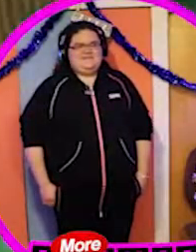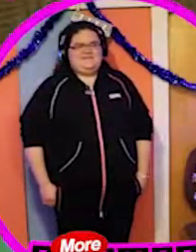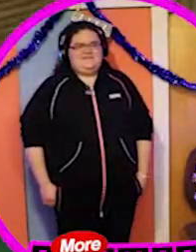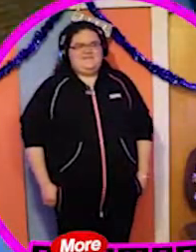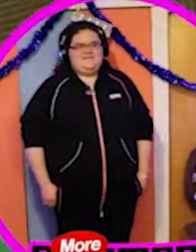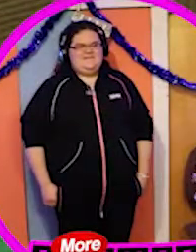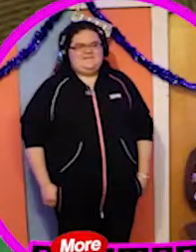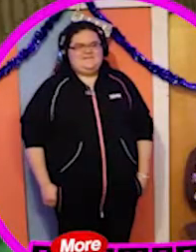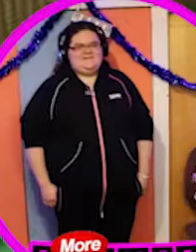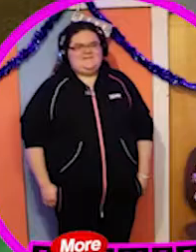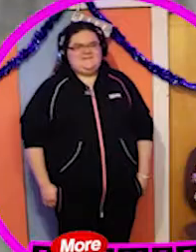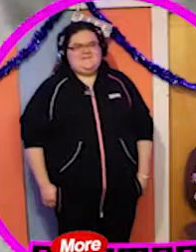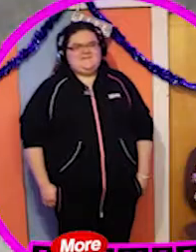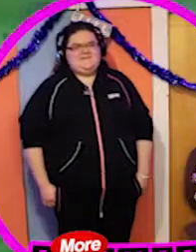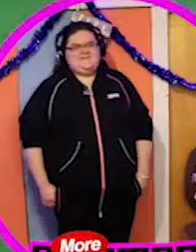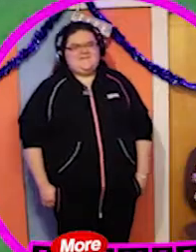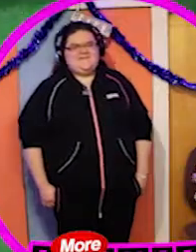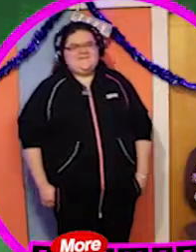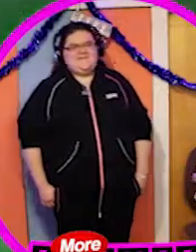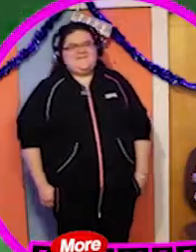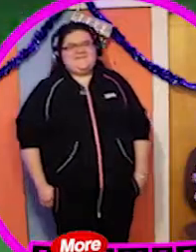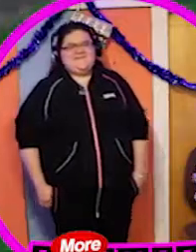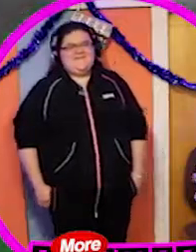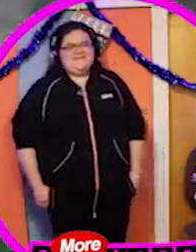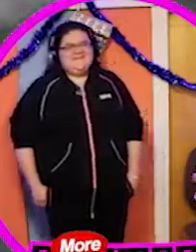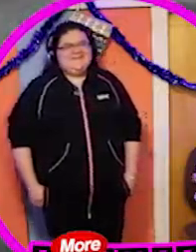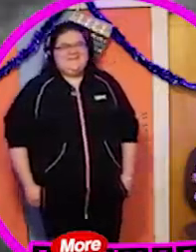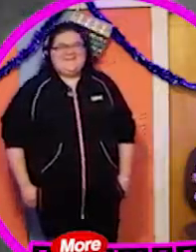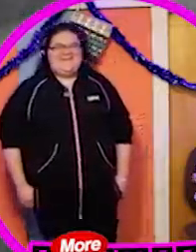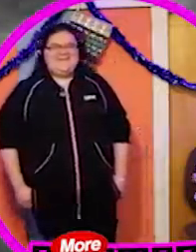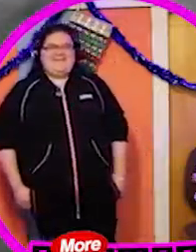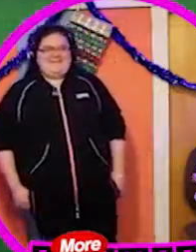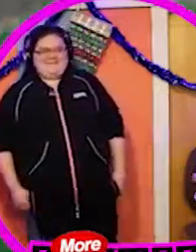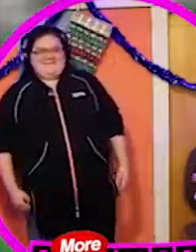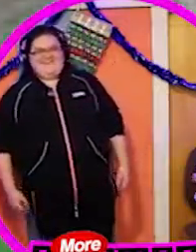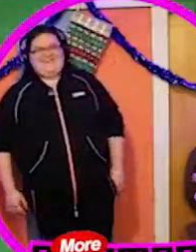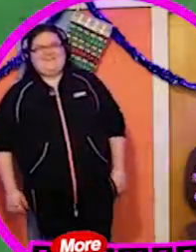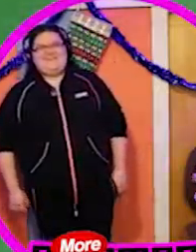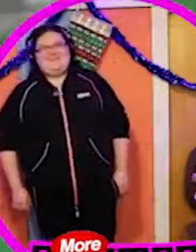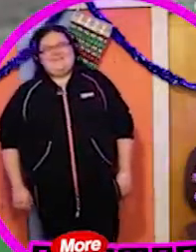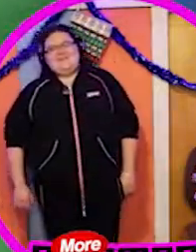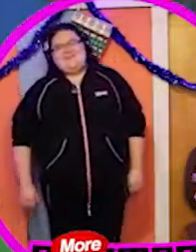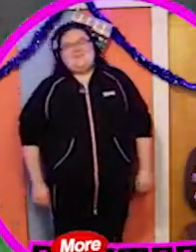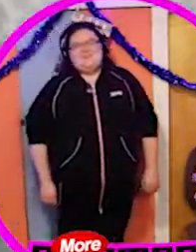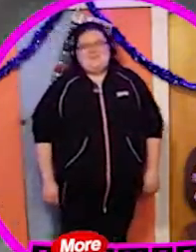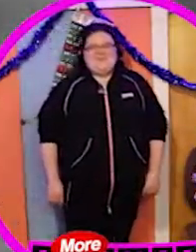again. Leave me alone. Leave me alone, I beg. I just want some time without a stick.